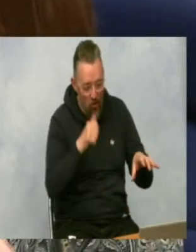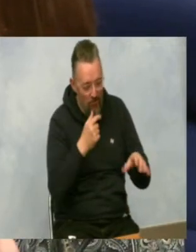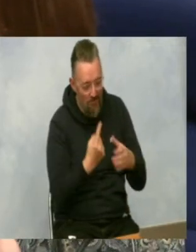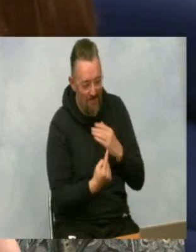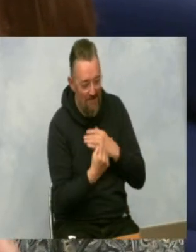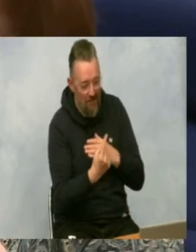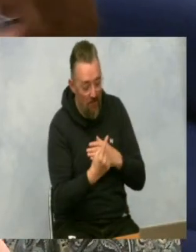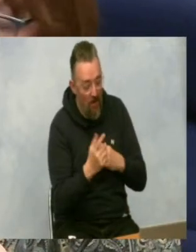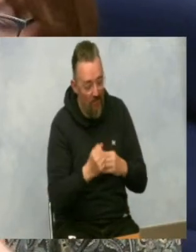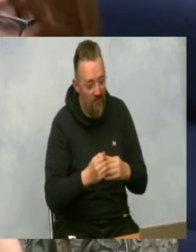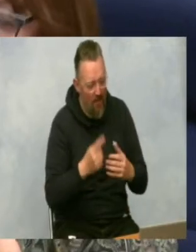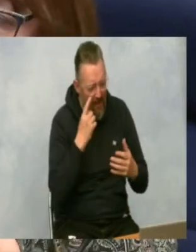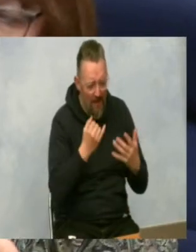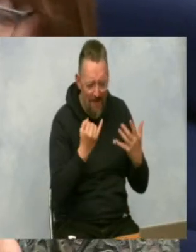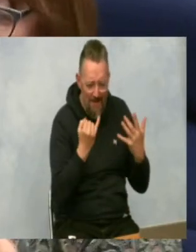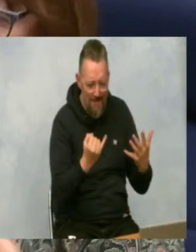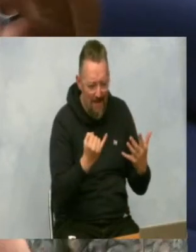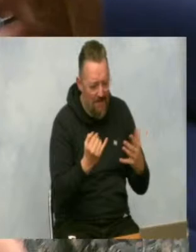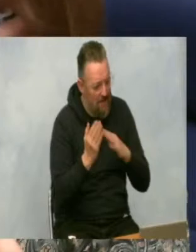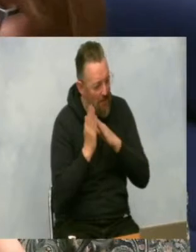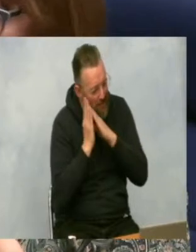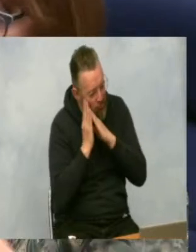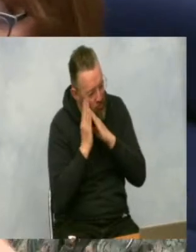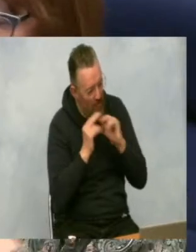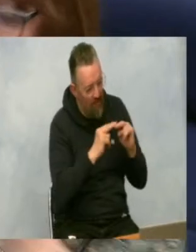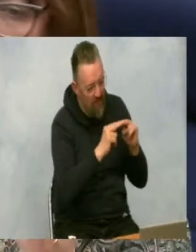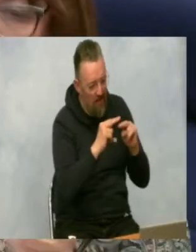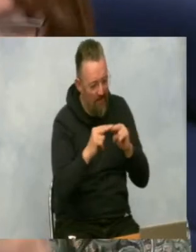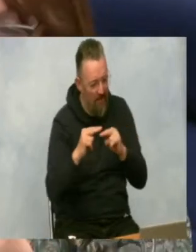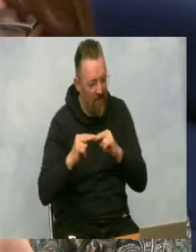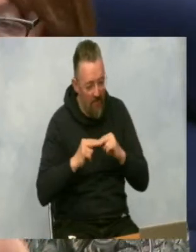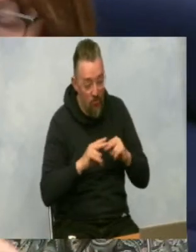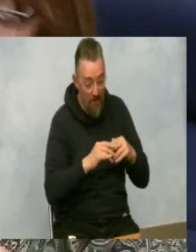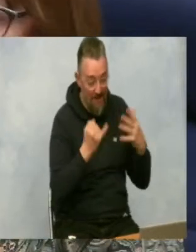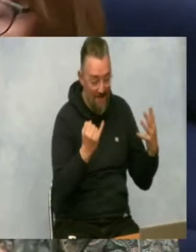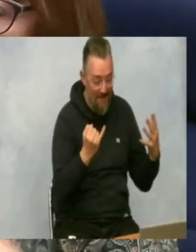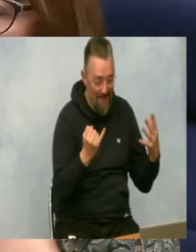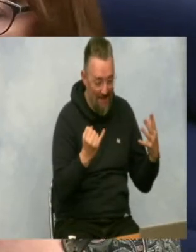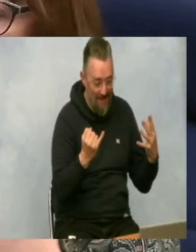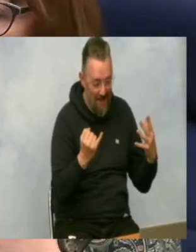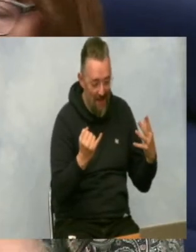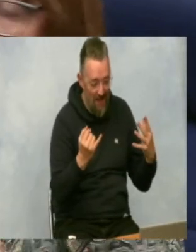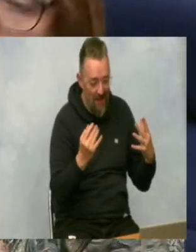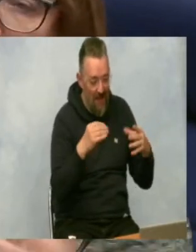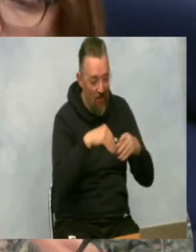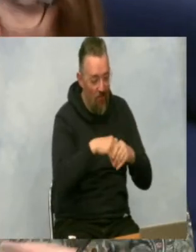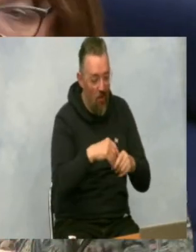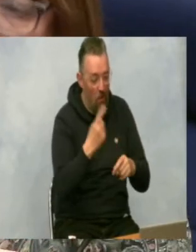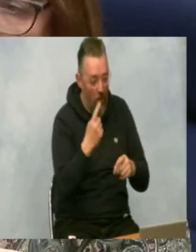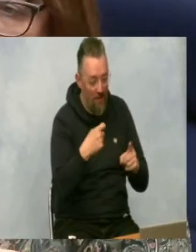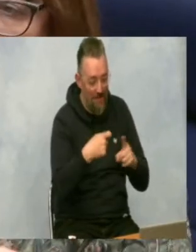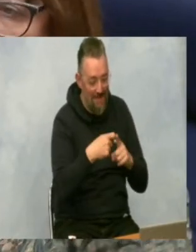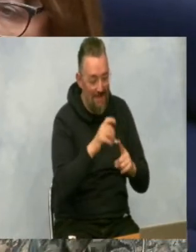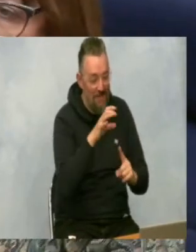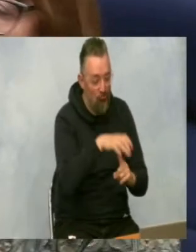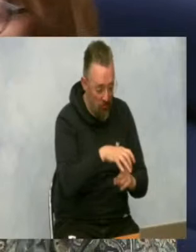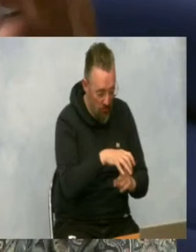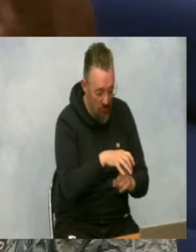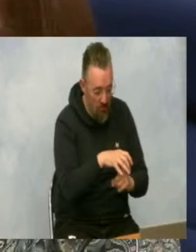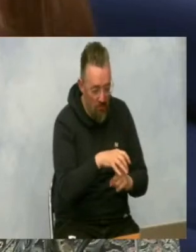with it's almost like 6-bedroom flats. So, 6 bedrooms with one kitchen